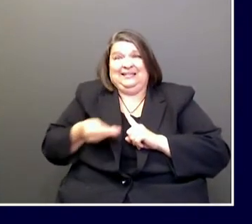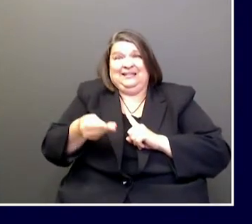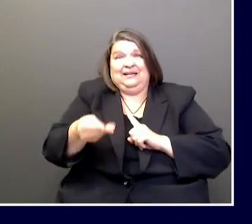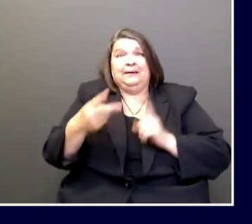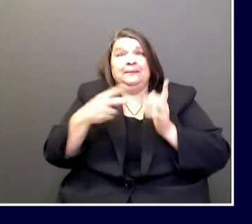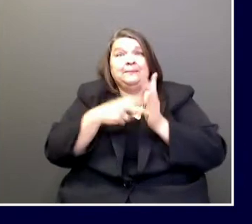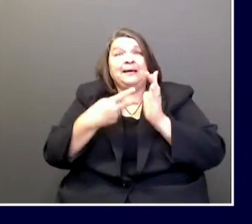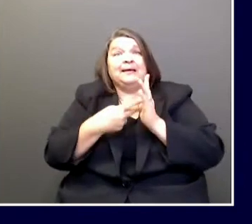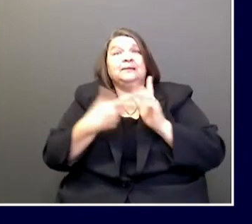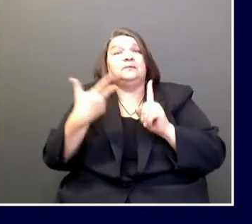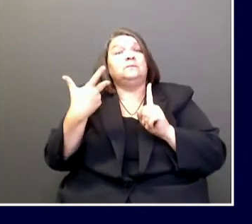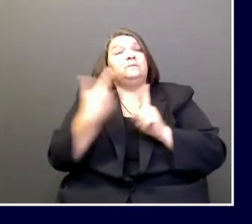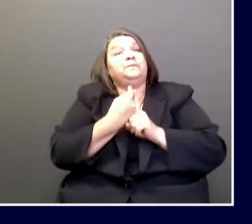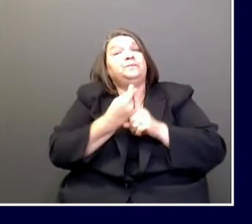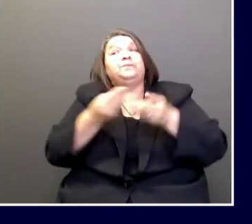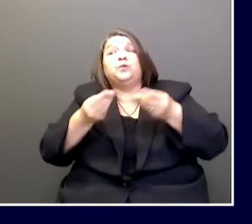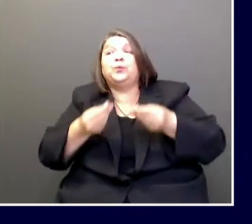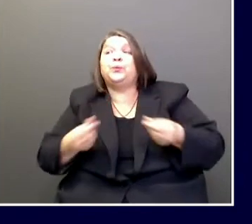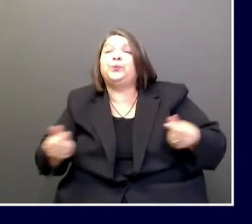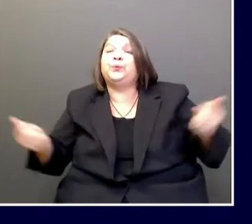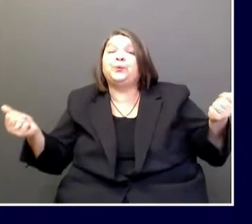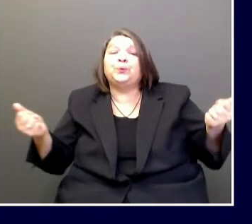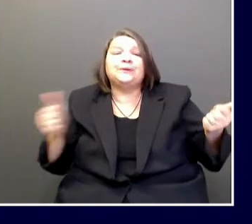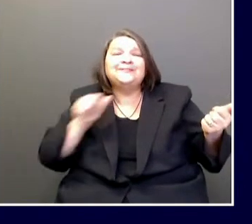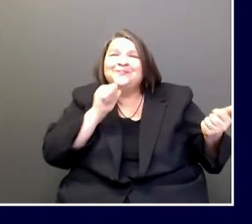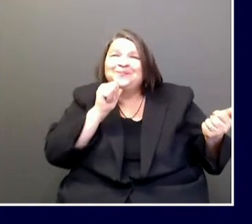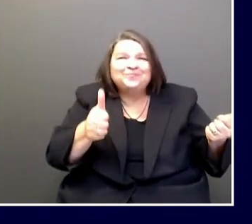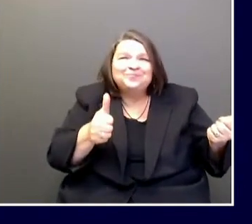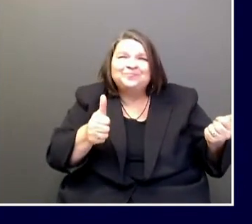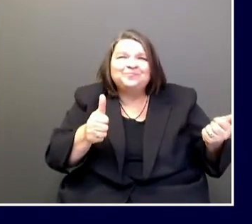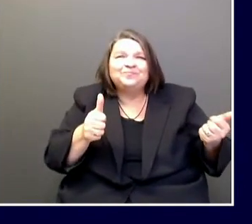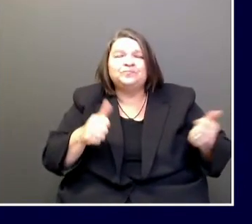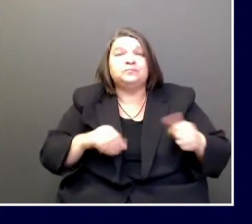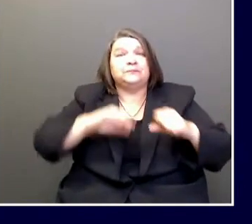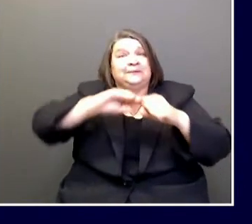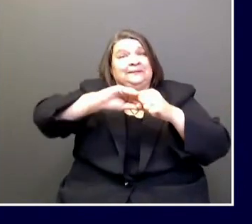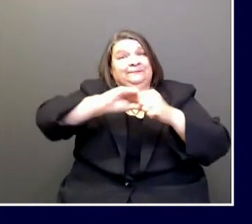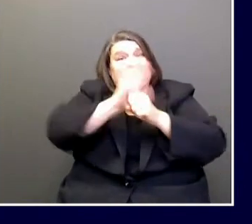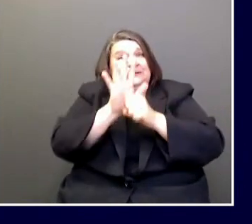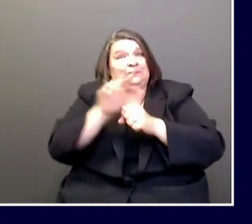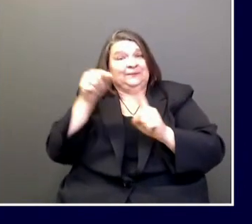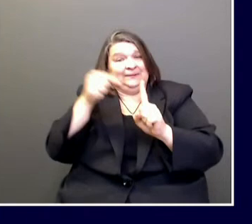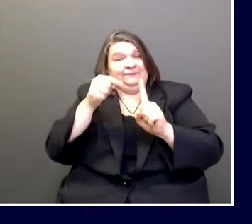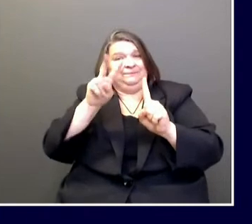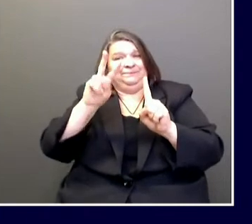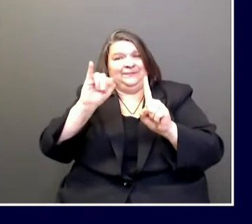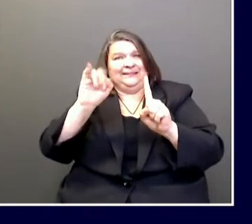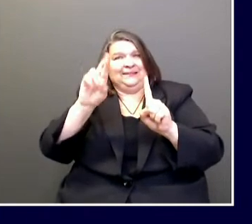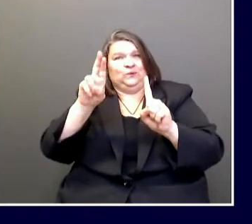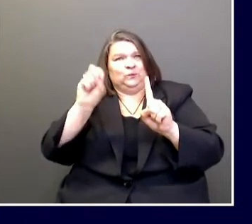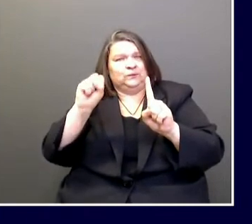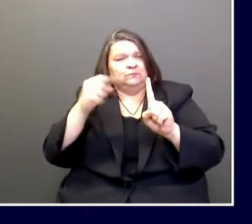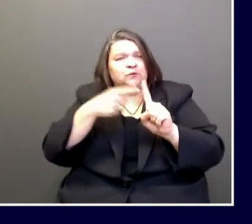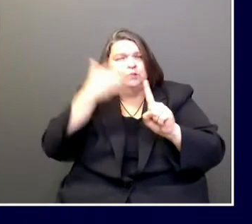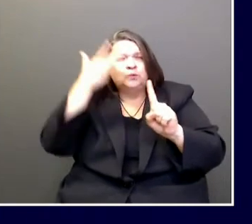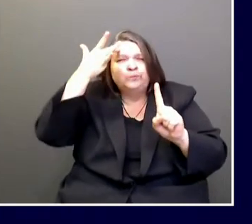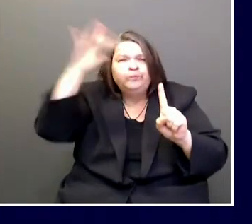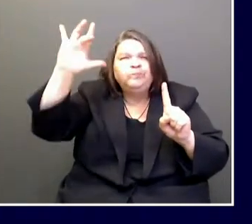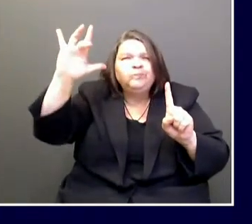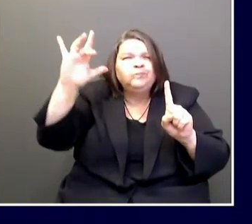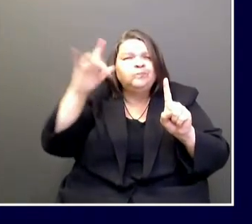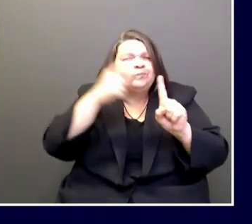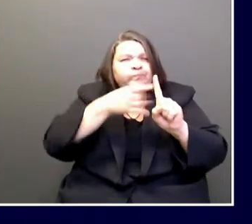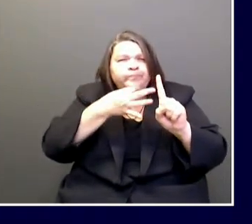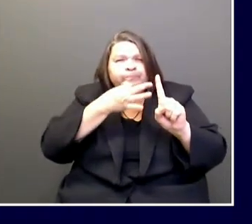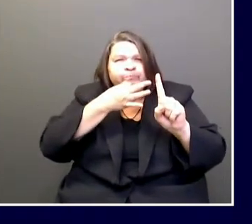much more because of the virus itself being formidable and wily and just being better able to reproduce. That's